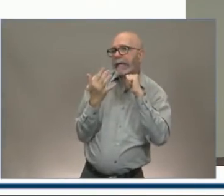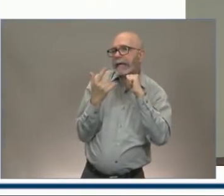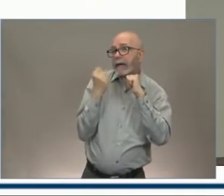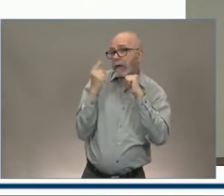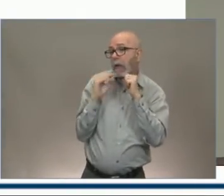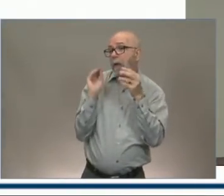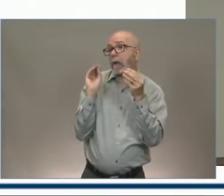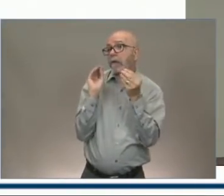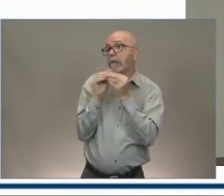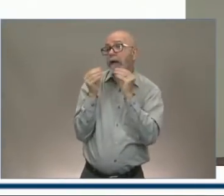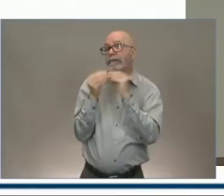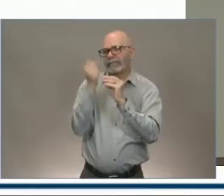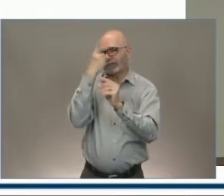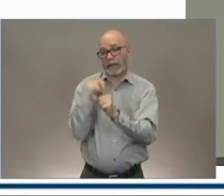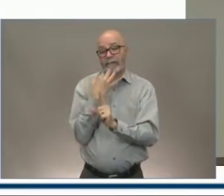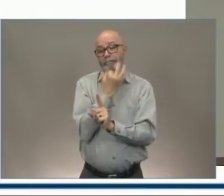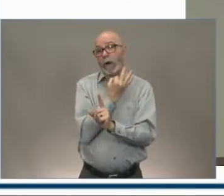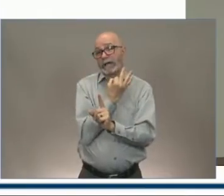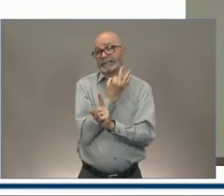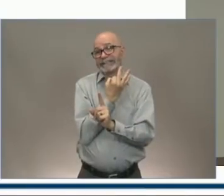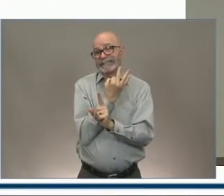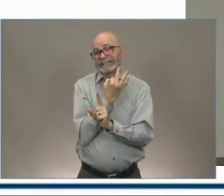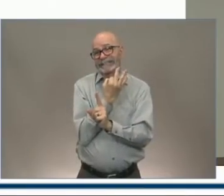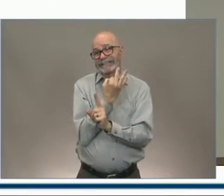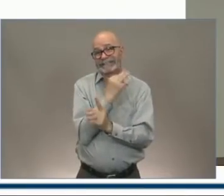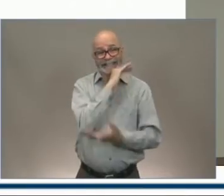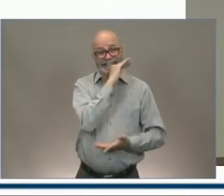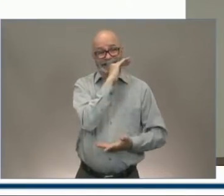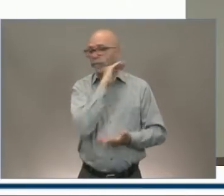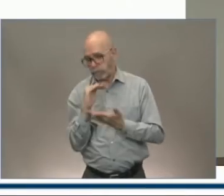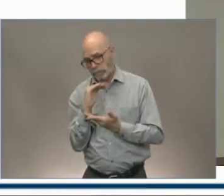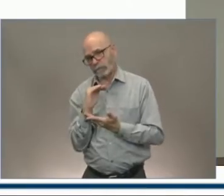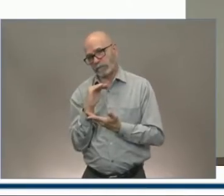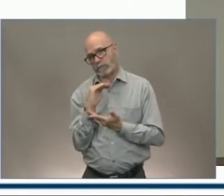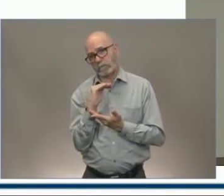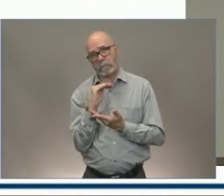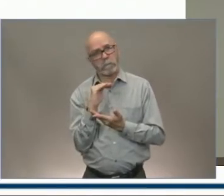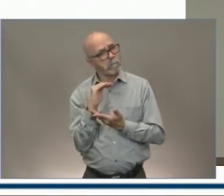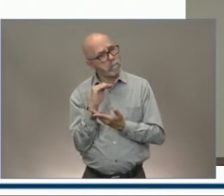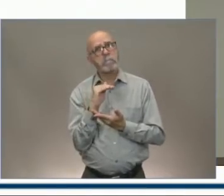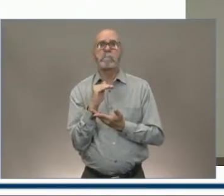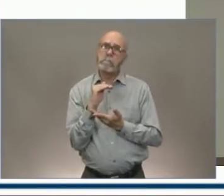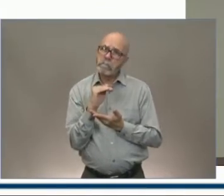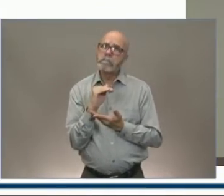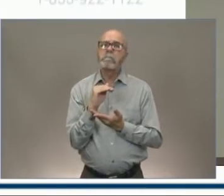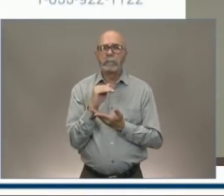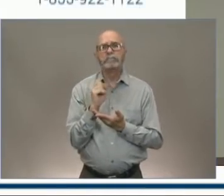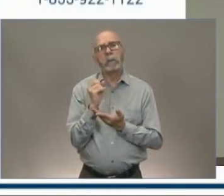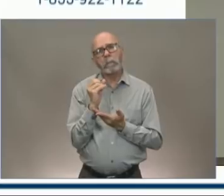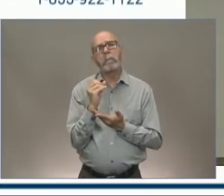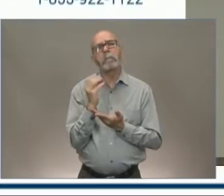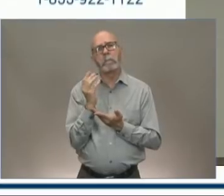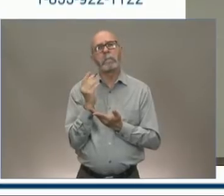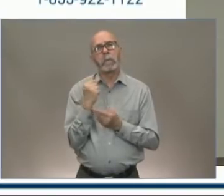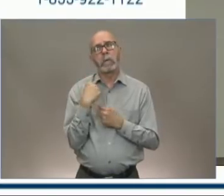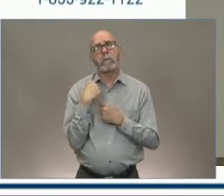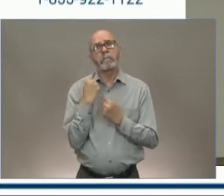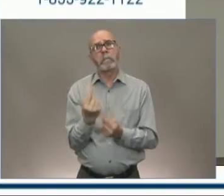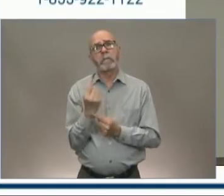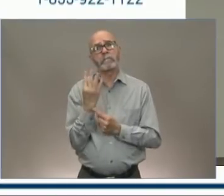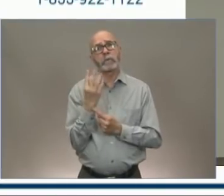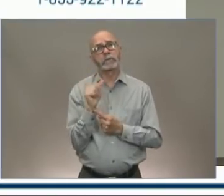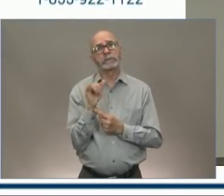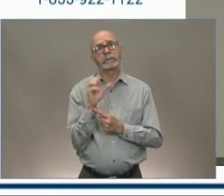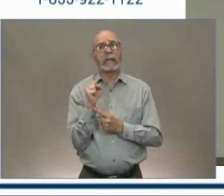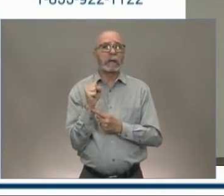last Friday are very positive. They have stayed low in the single digits for the last 4 days, and the new cases